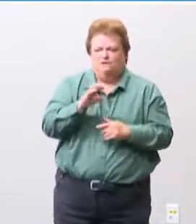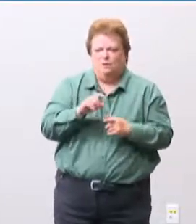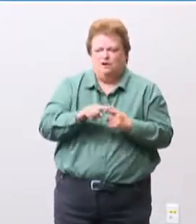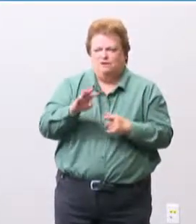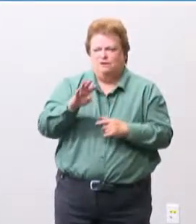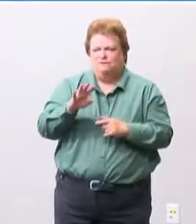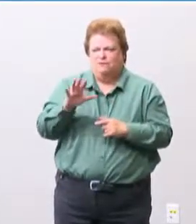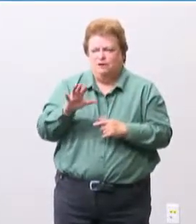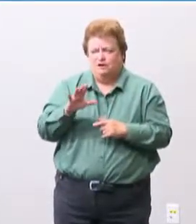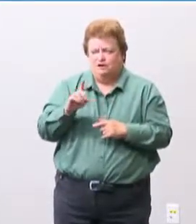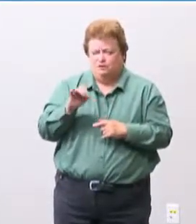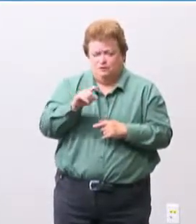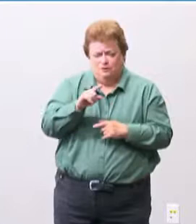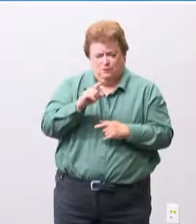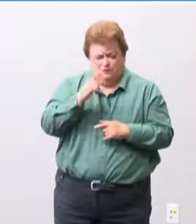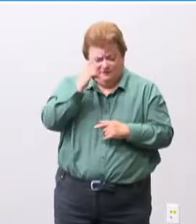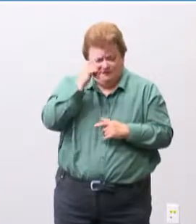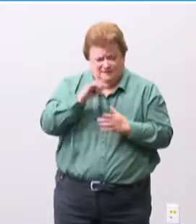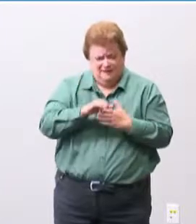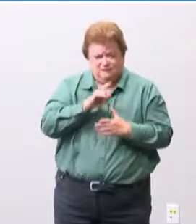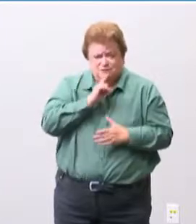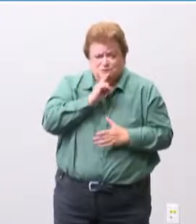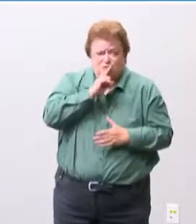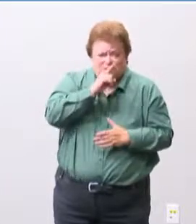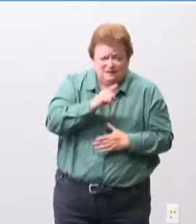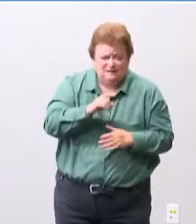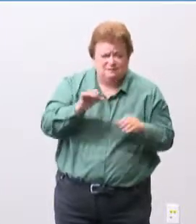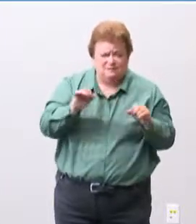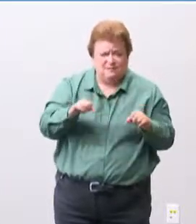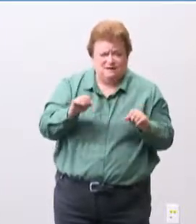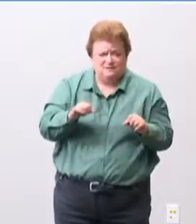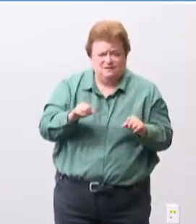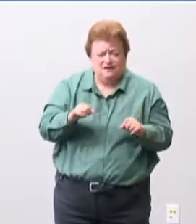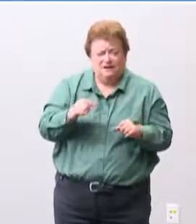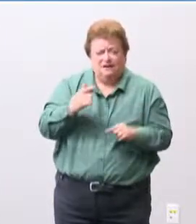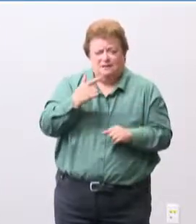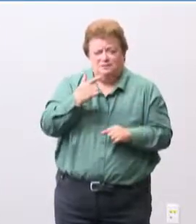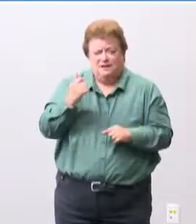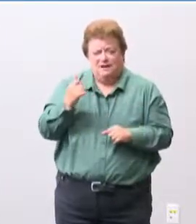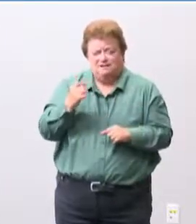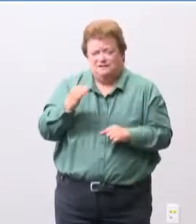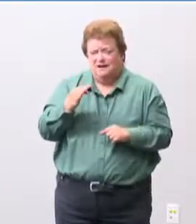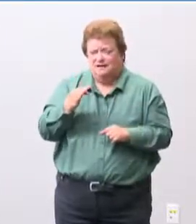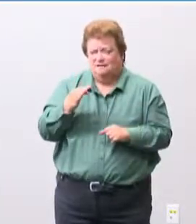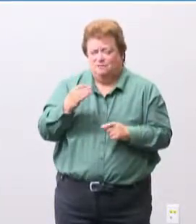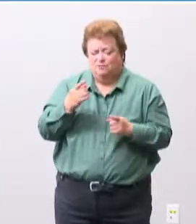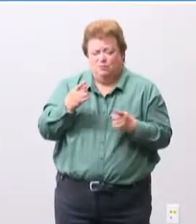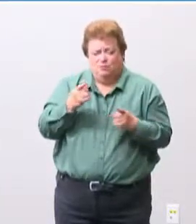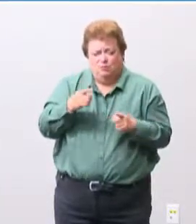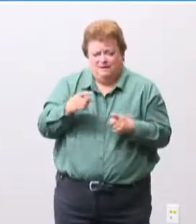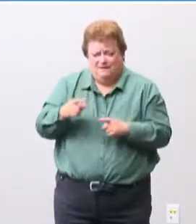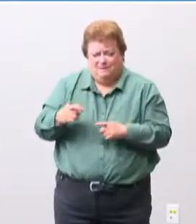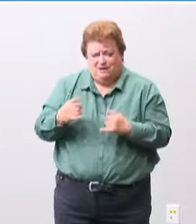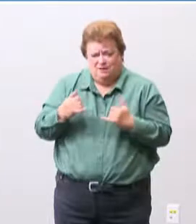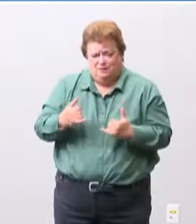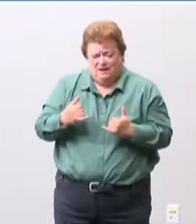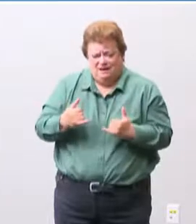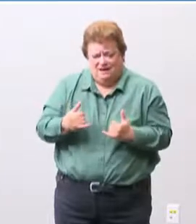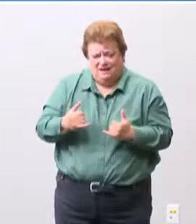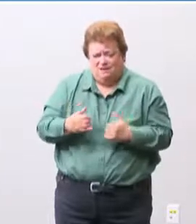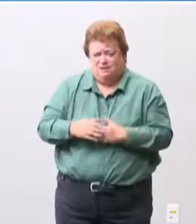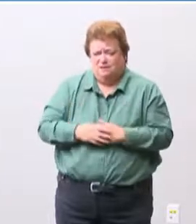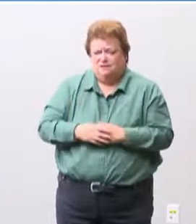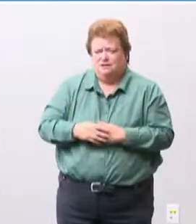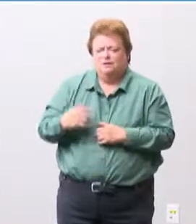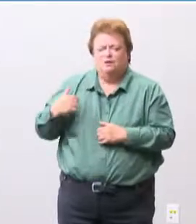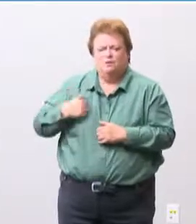that's a realistic possibility given that the mandate is set to expire right now in about 2.5 weeks? You know, Bill,